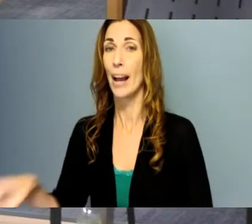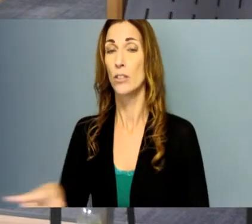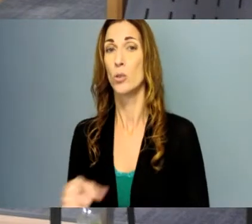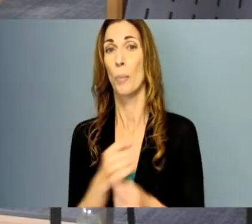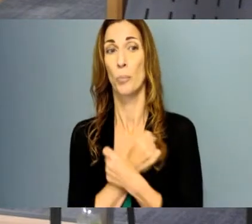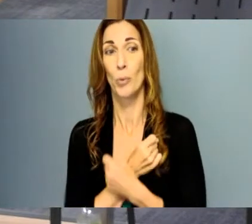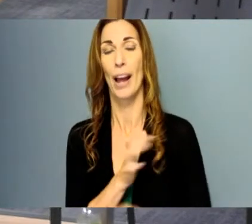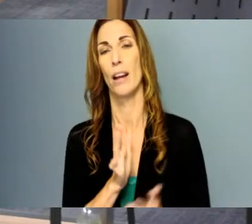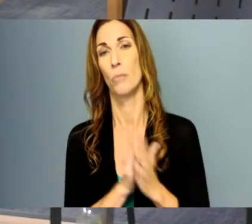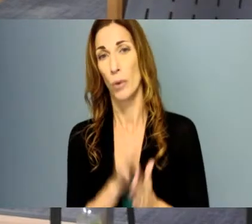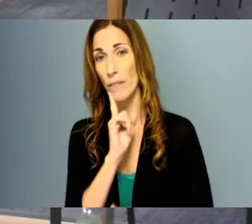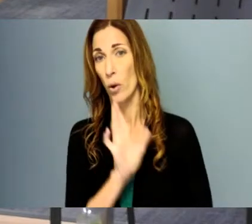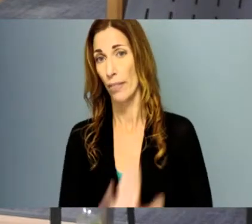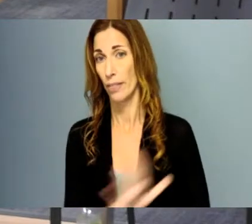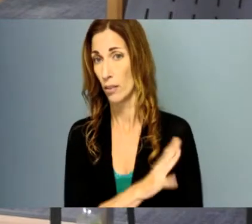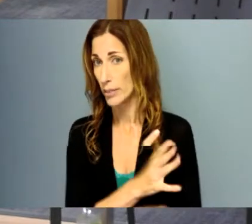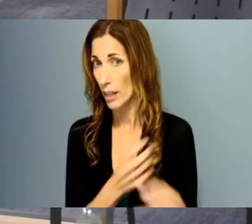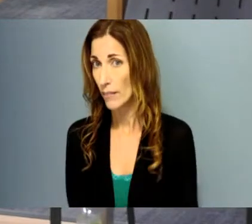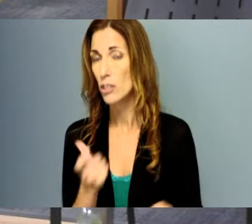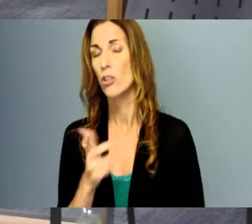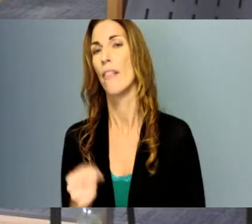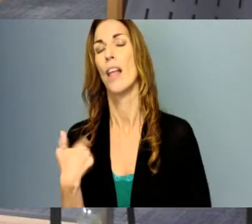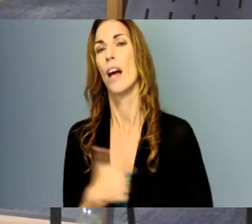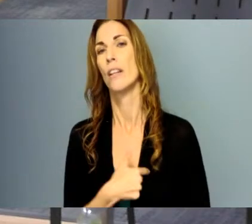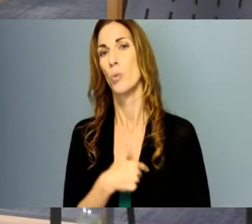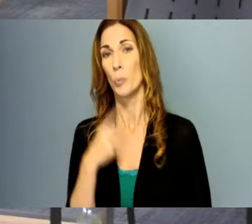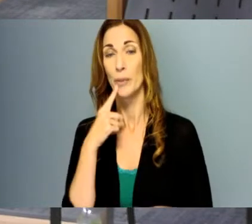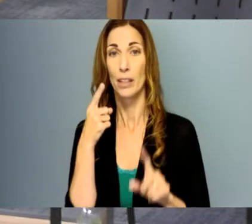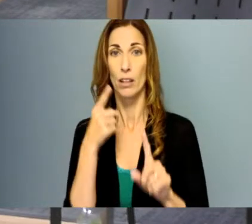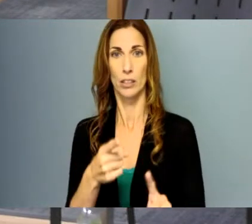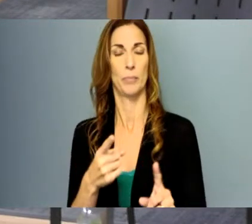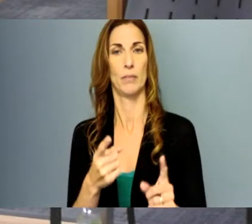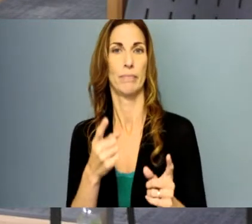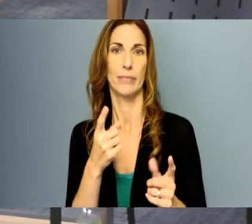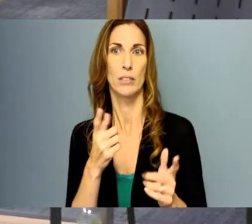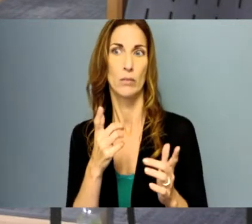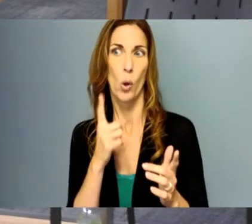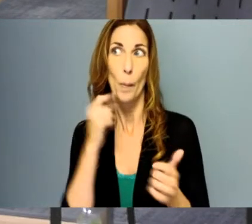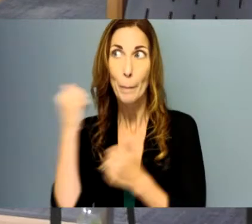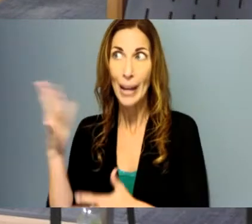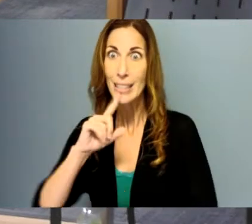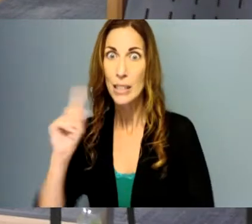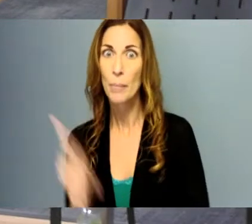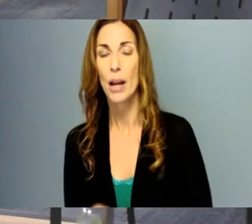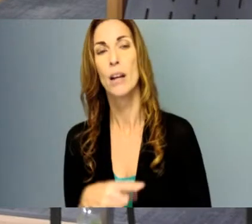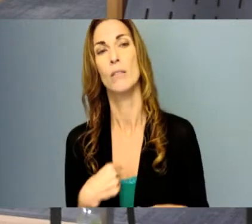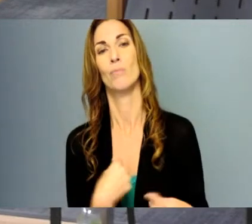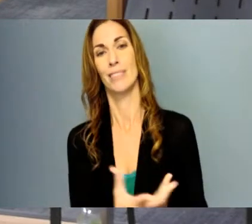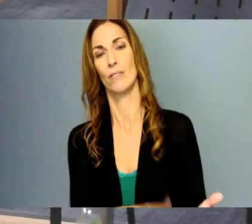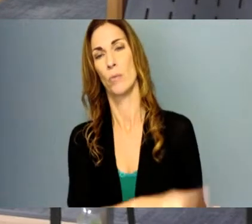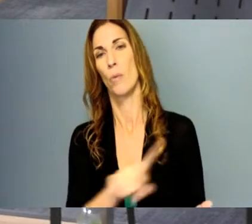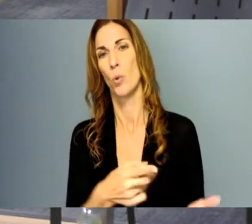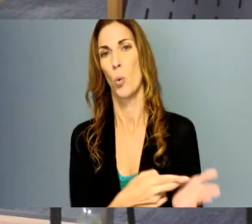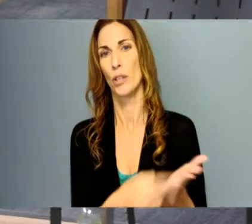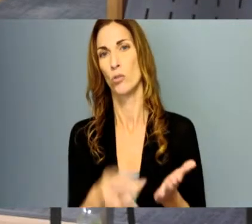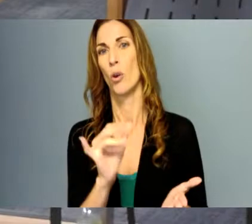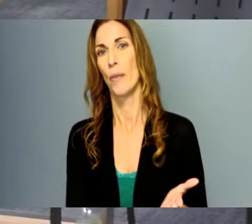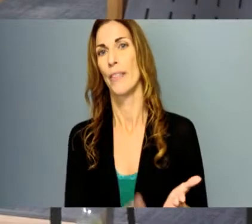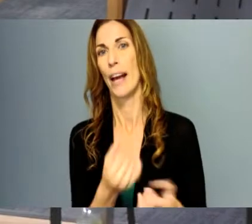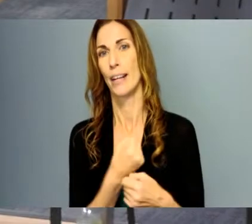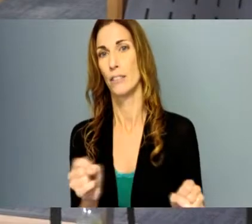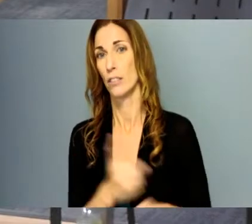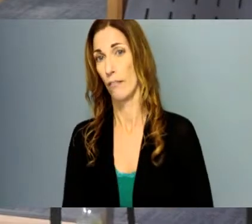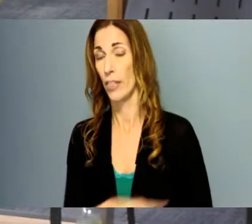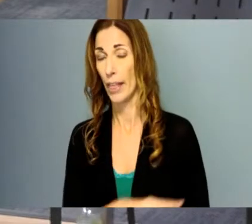praying for their salvation, and then we ultimately obey his command to love our enemies by bringing them the only truth that can set